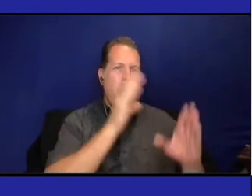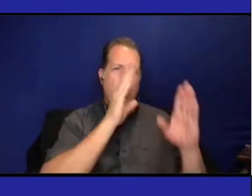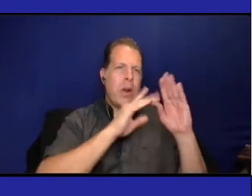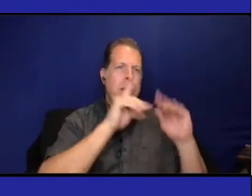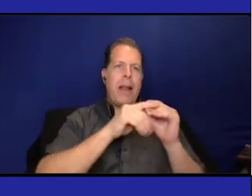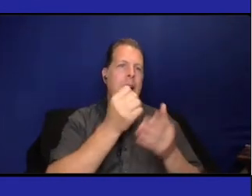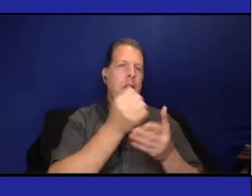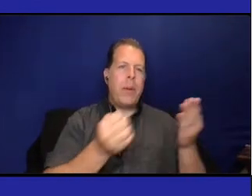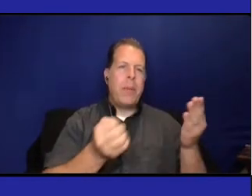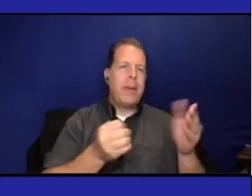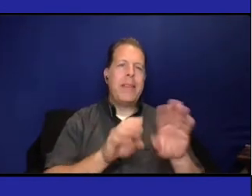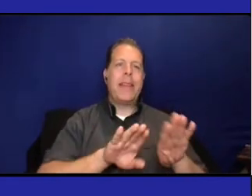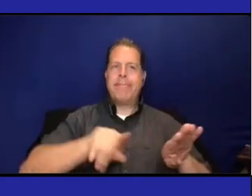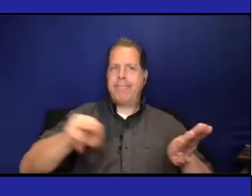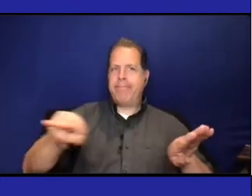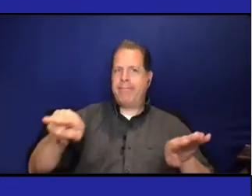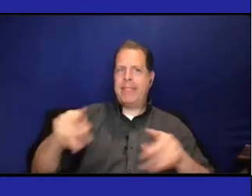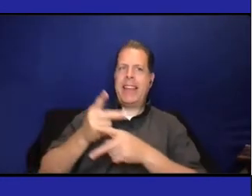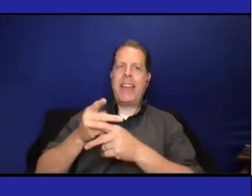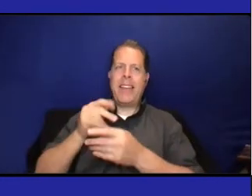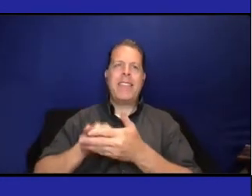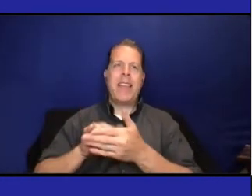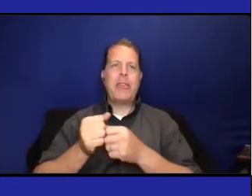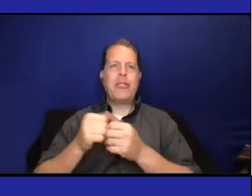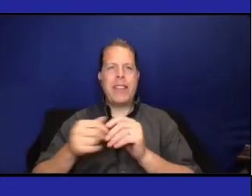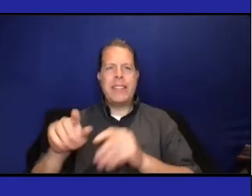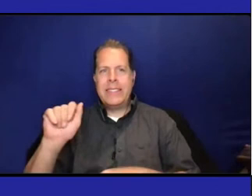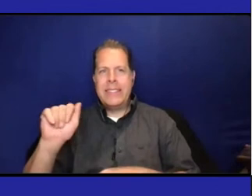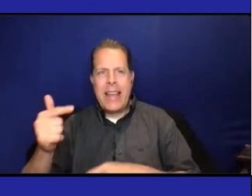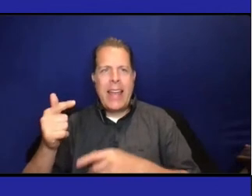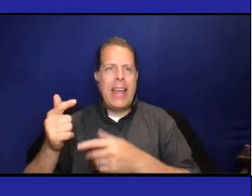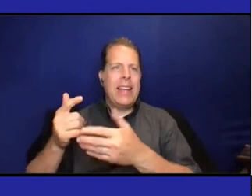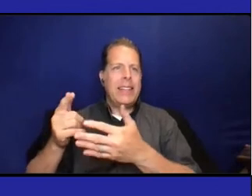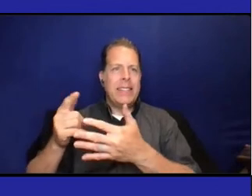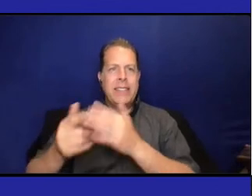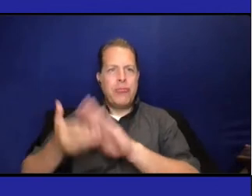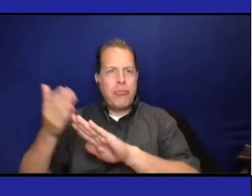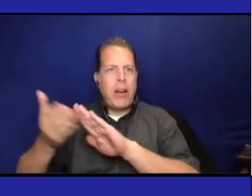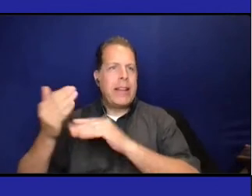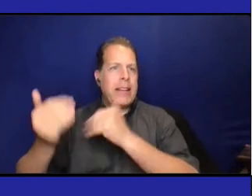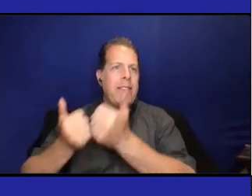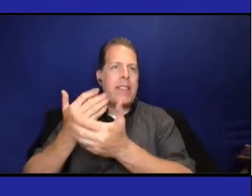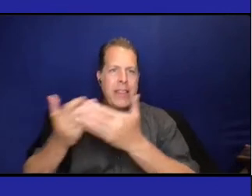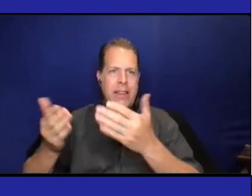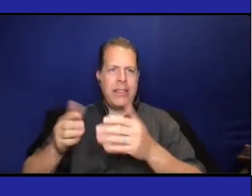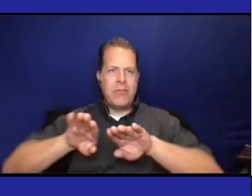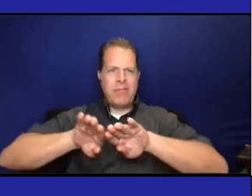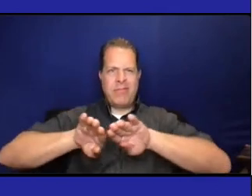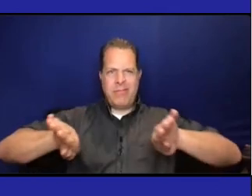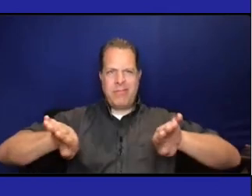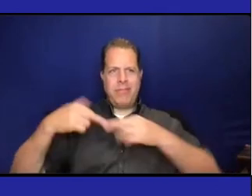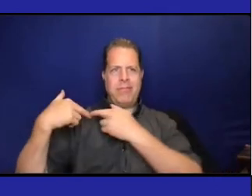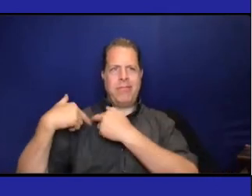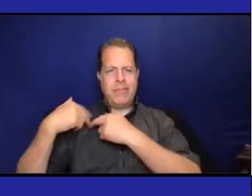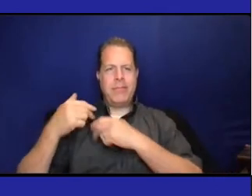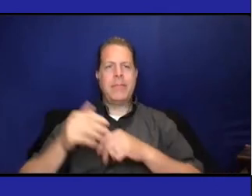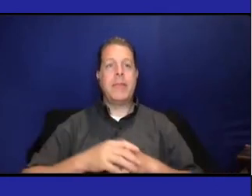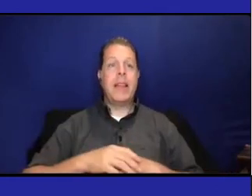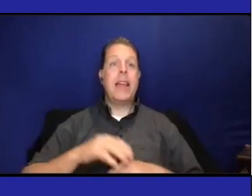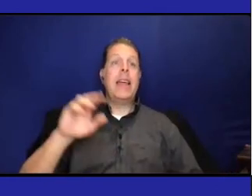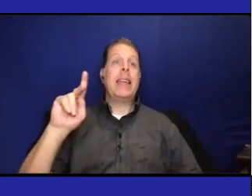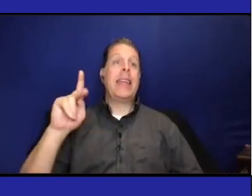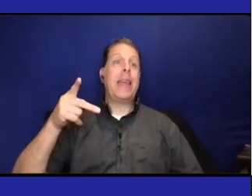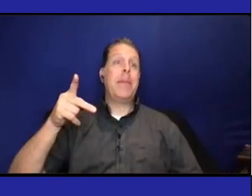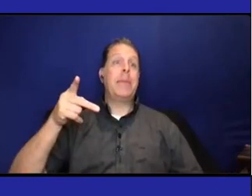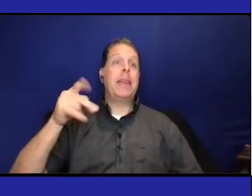clean, making sure that it's tagged, making sure that it is working. And then obviously the KPIs and the